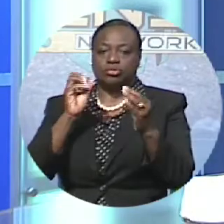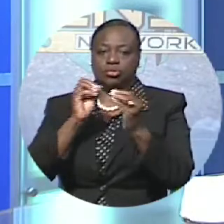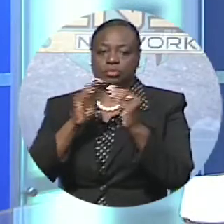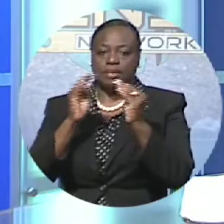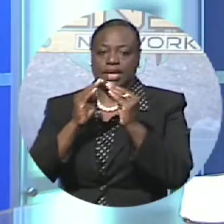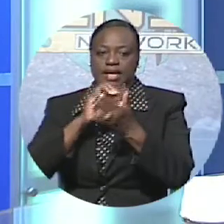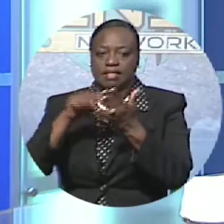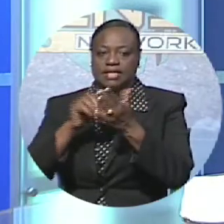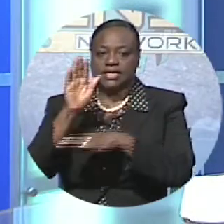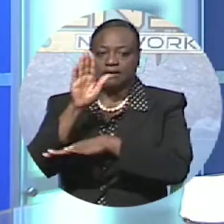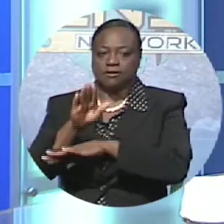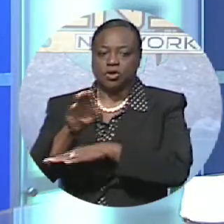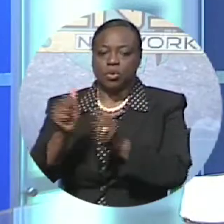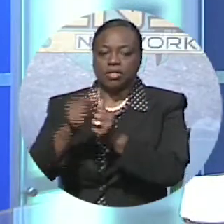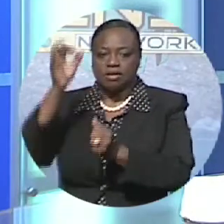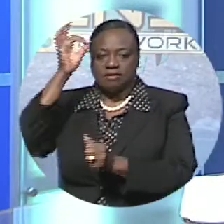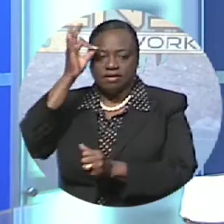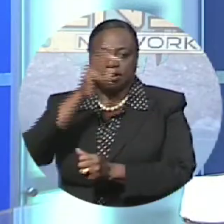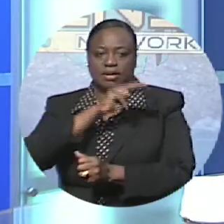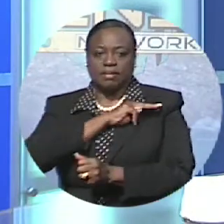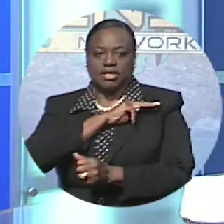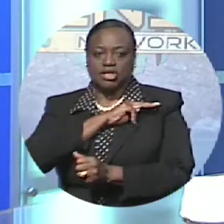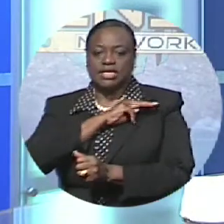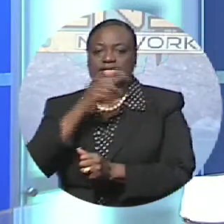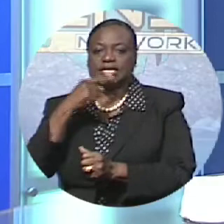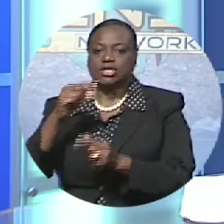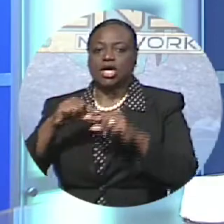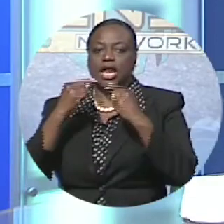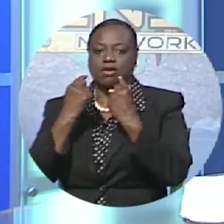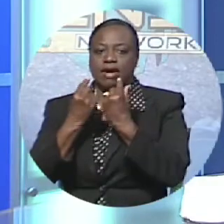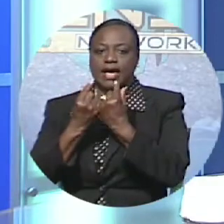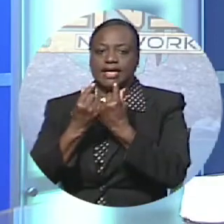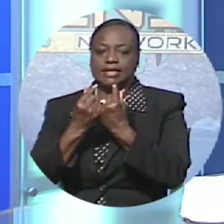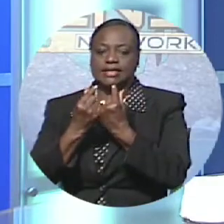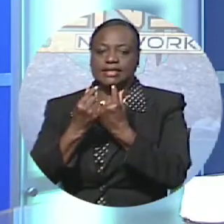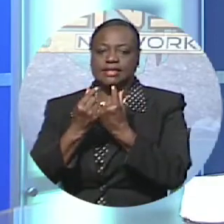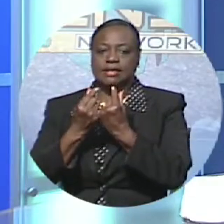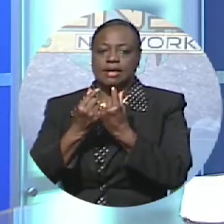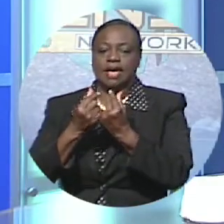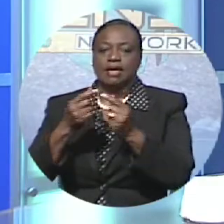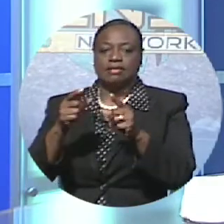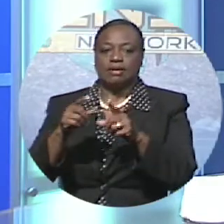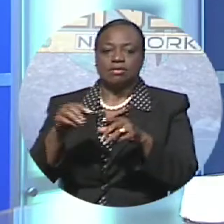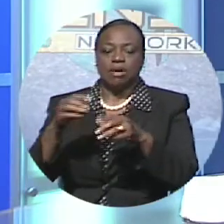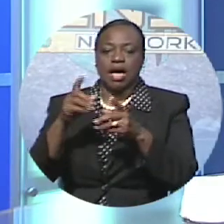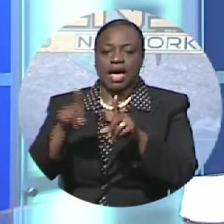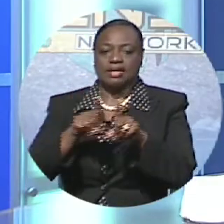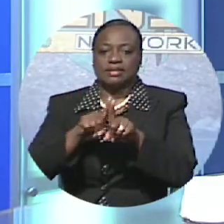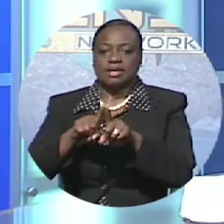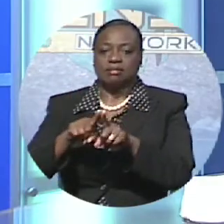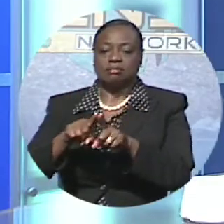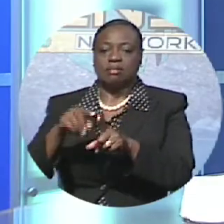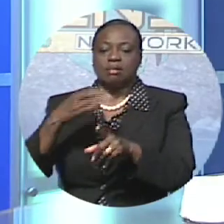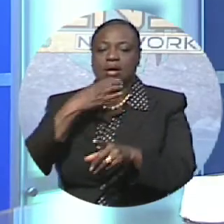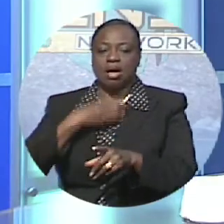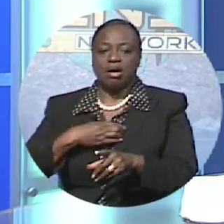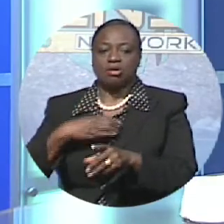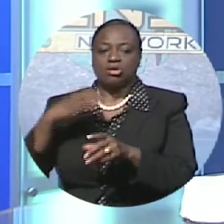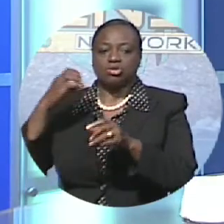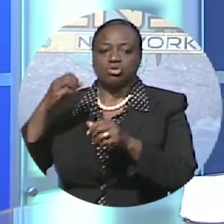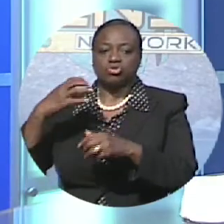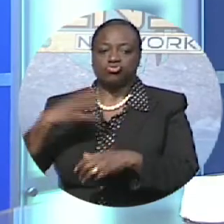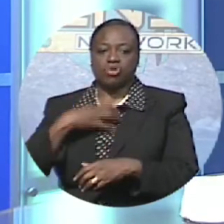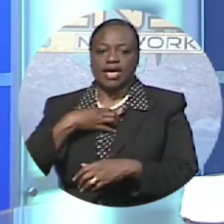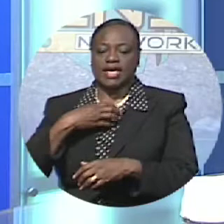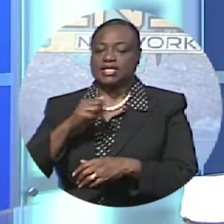Immigration Minister Fred Mitchell said to categorize the actions of those Cuban migrants as a hunger strike is misleading. He explained what